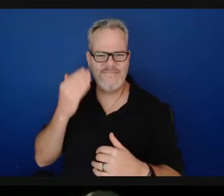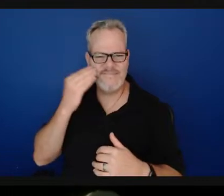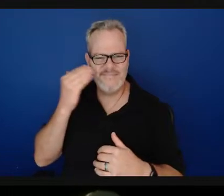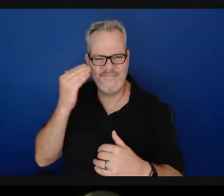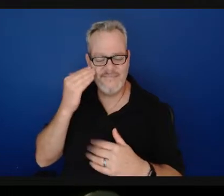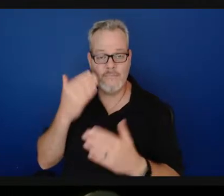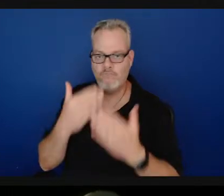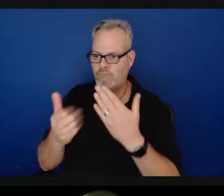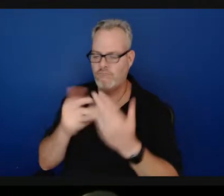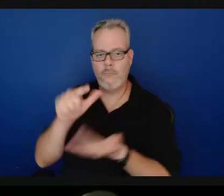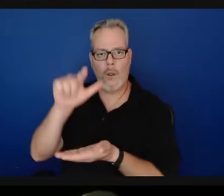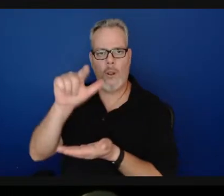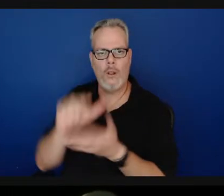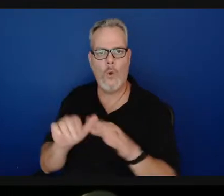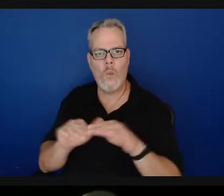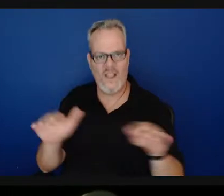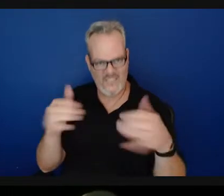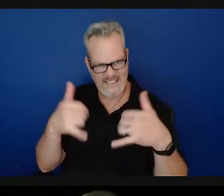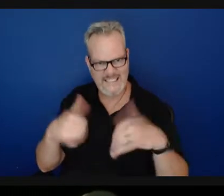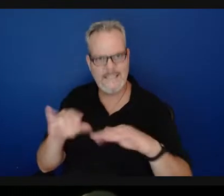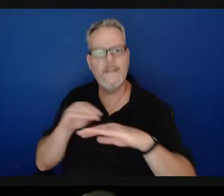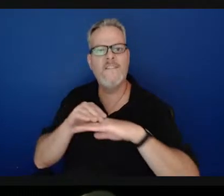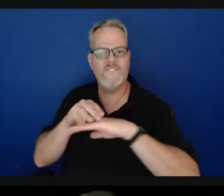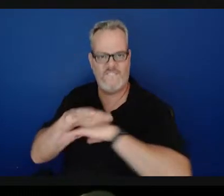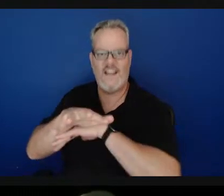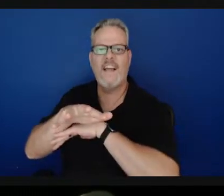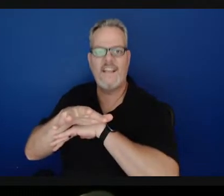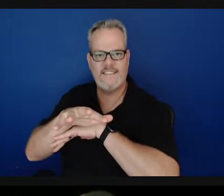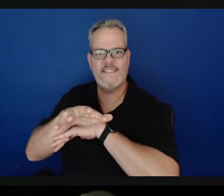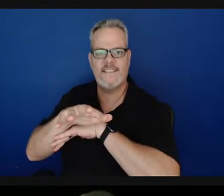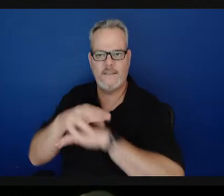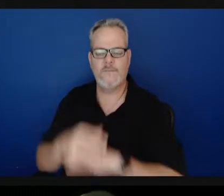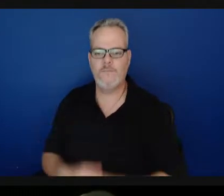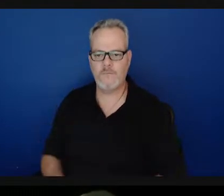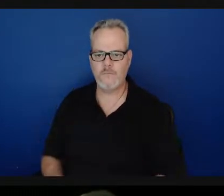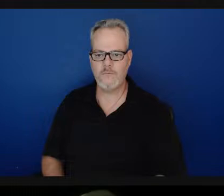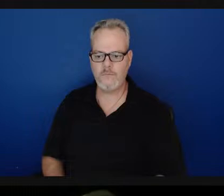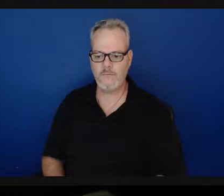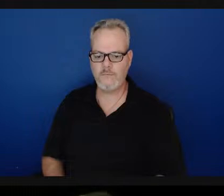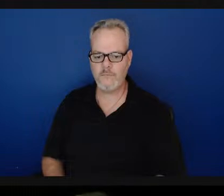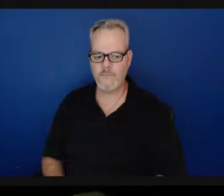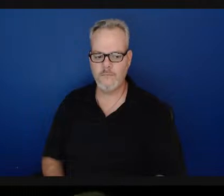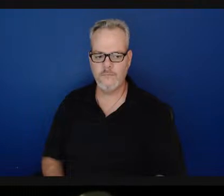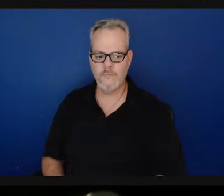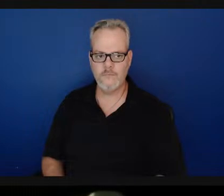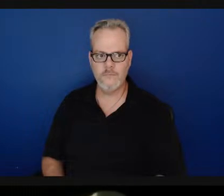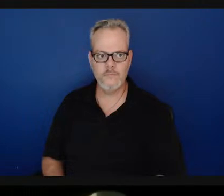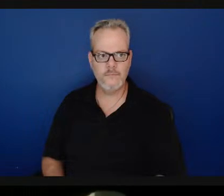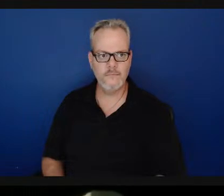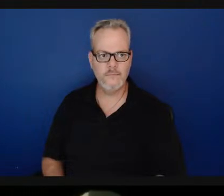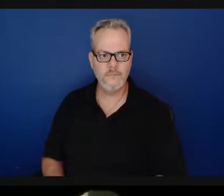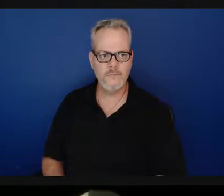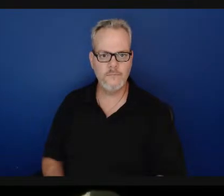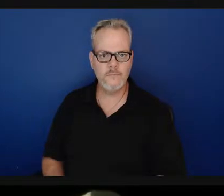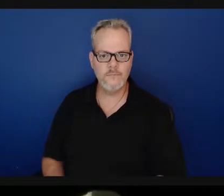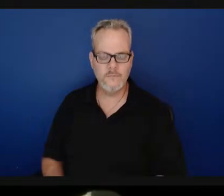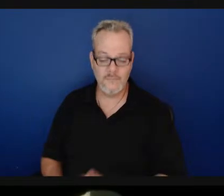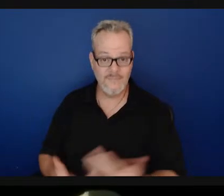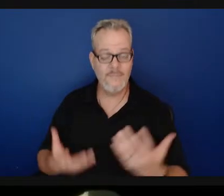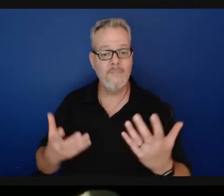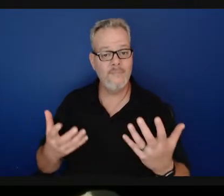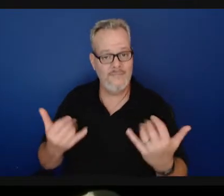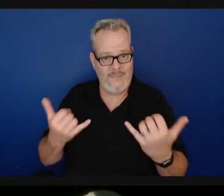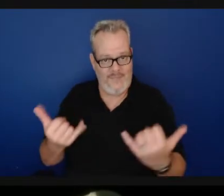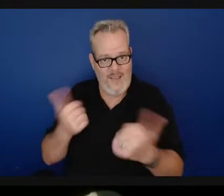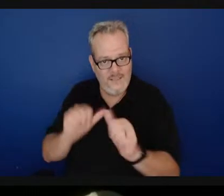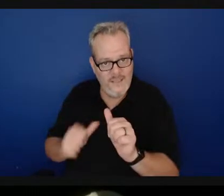levels, there can be effects there. So that's the hazard update,